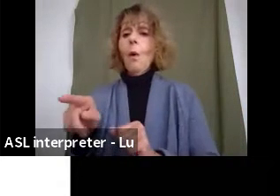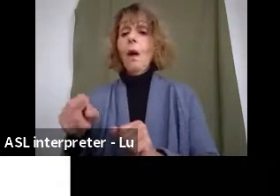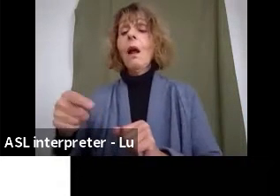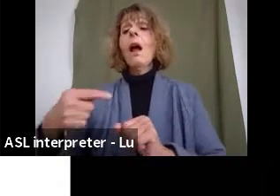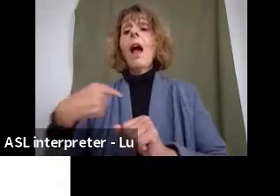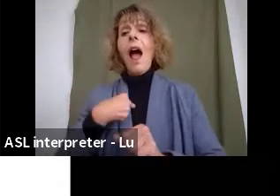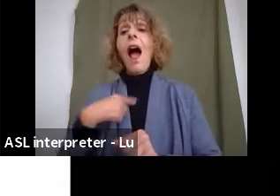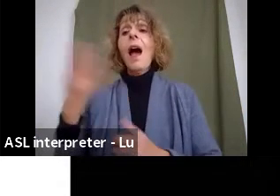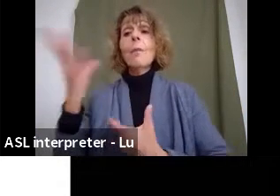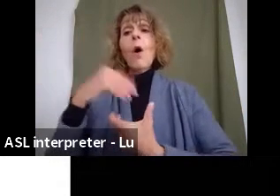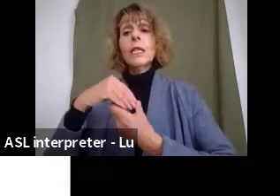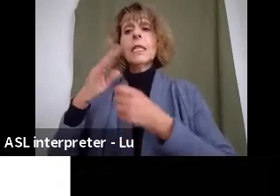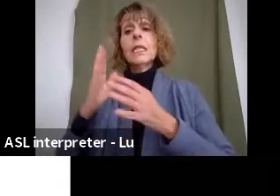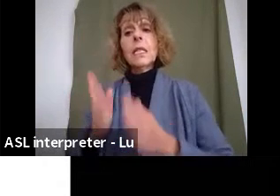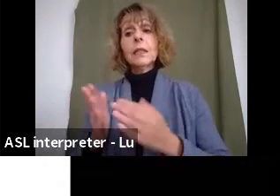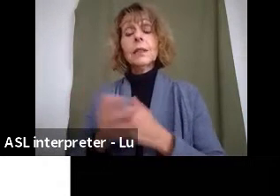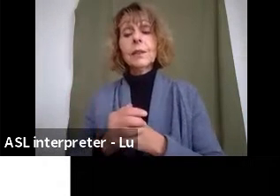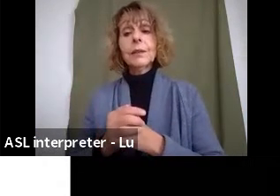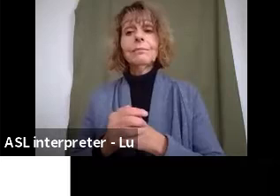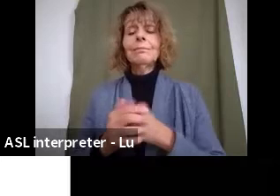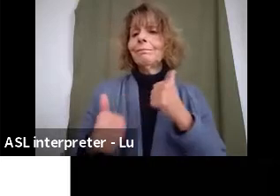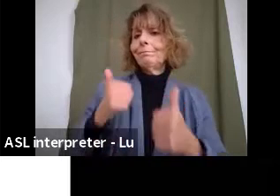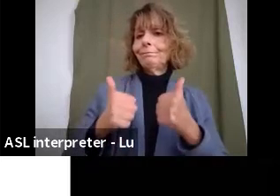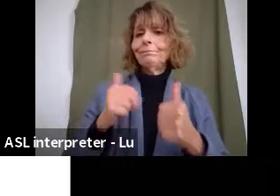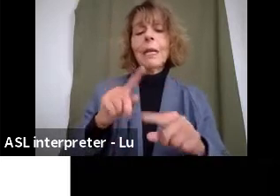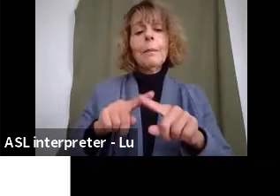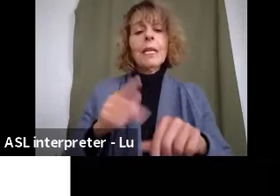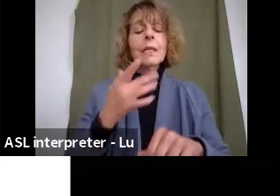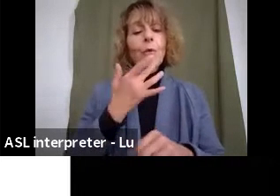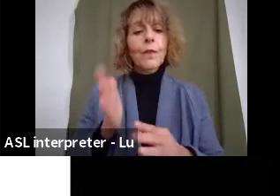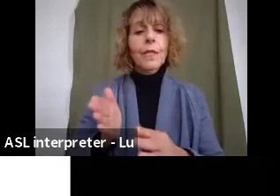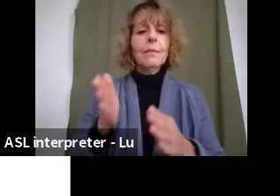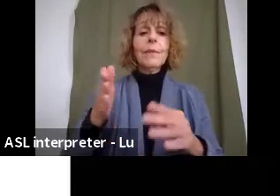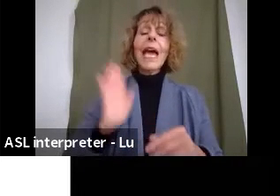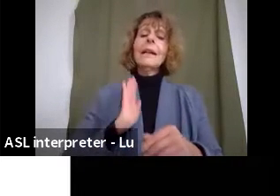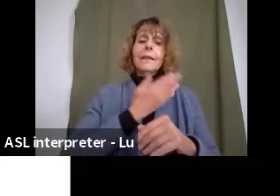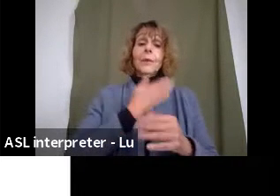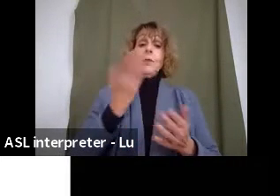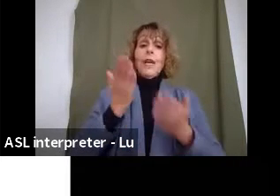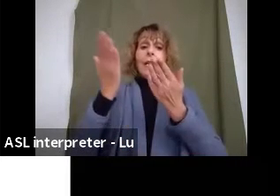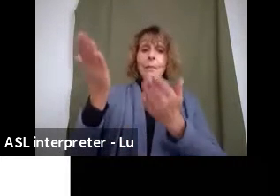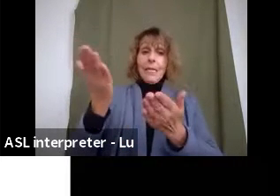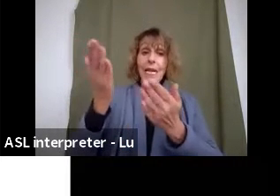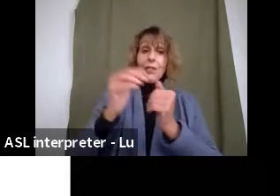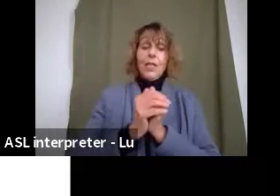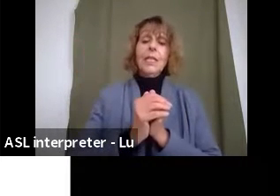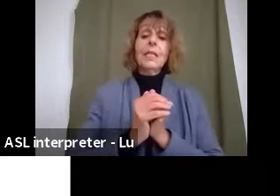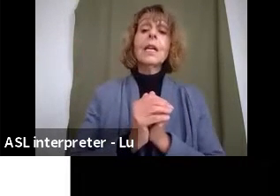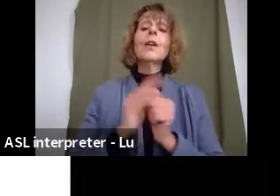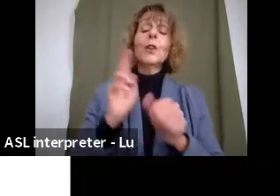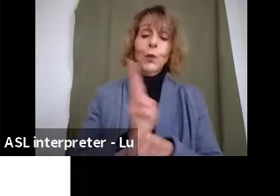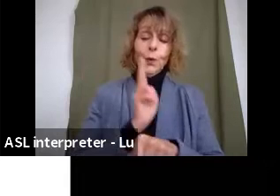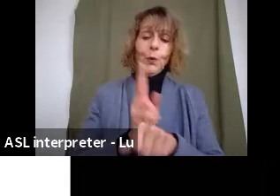with autism. We recommend, and what we do, unless we're told otherwise by people, we use person first language.